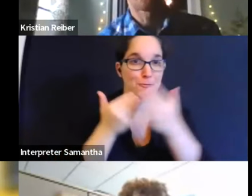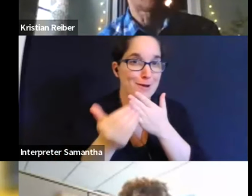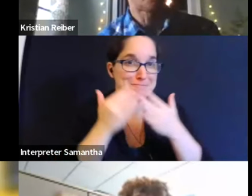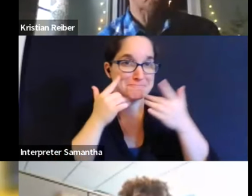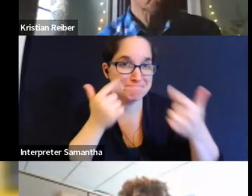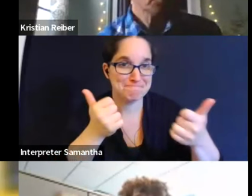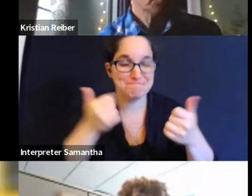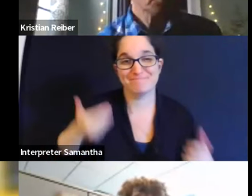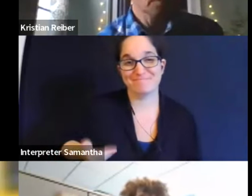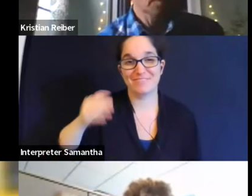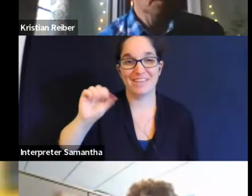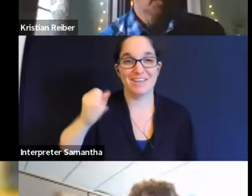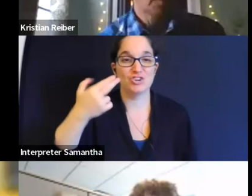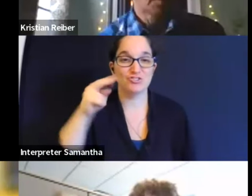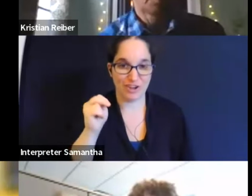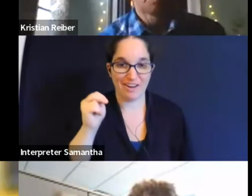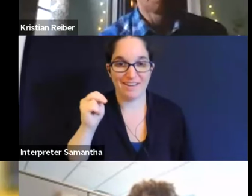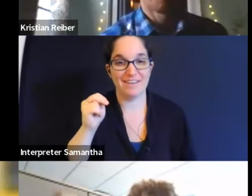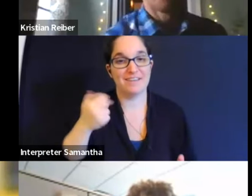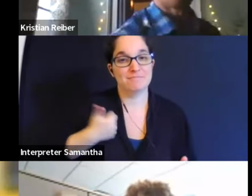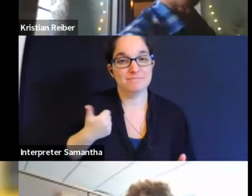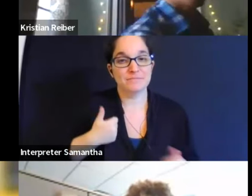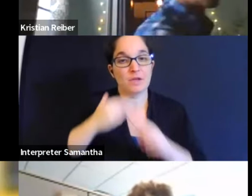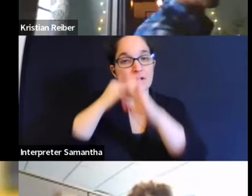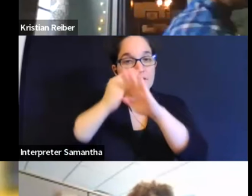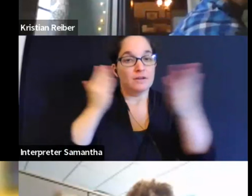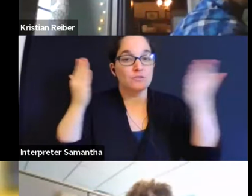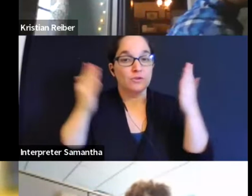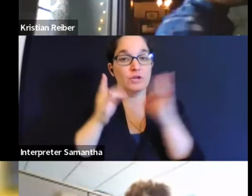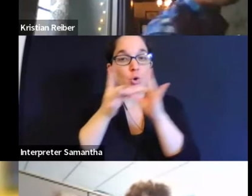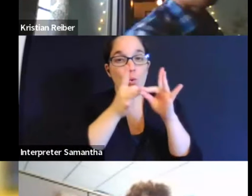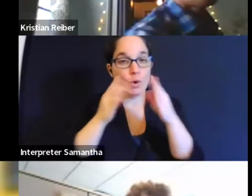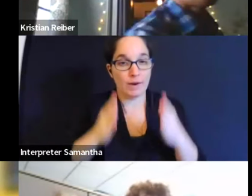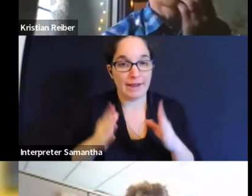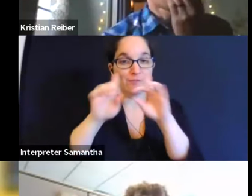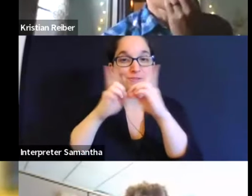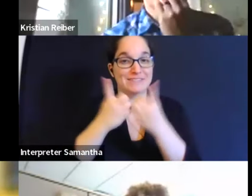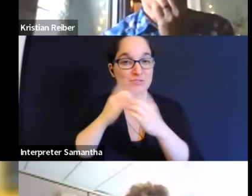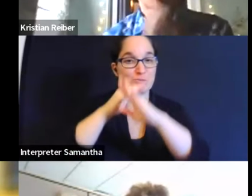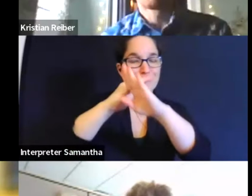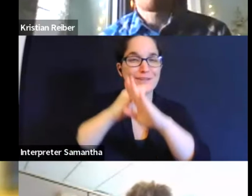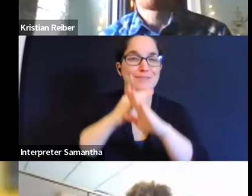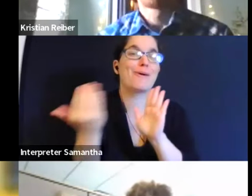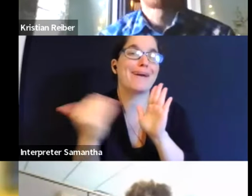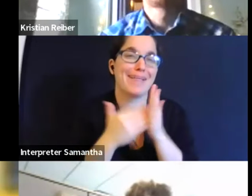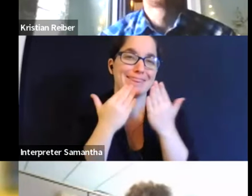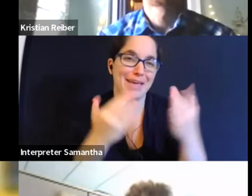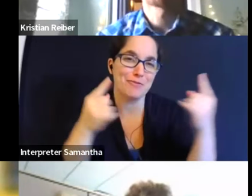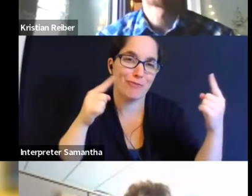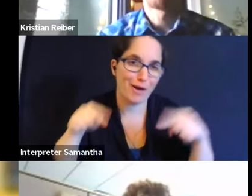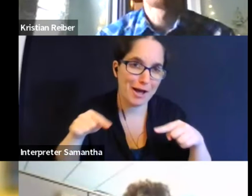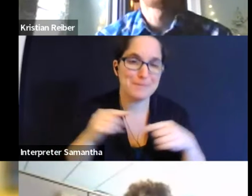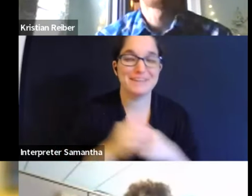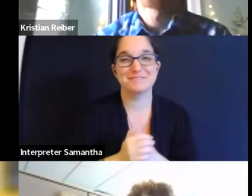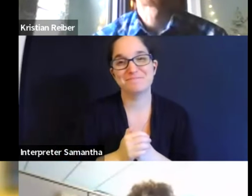Prevention Services Coordinator for the Division of Prevention. And we're glad to have you. I want to bring you